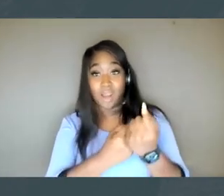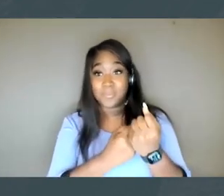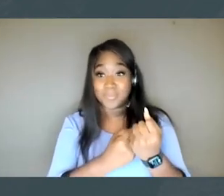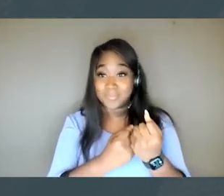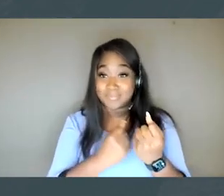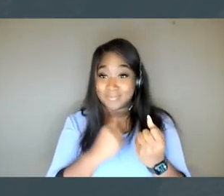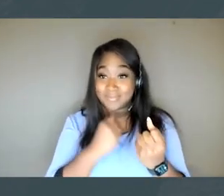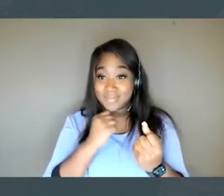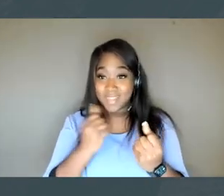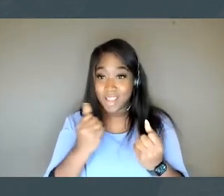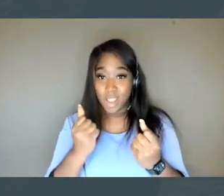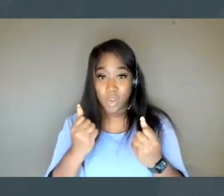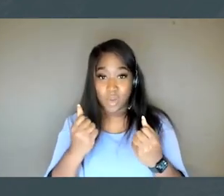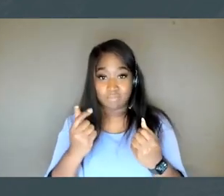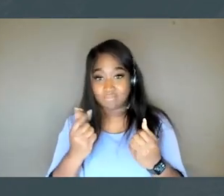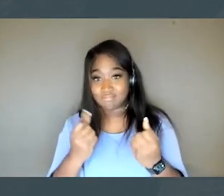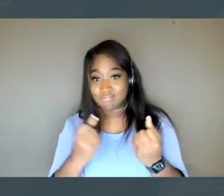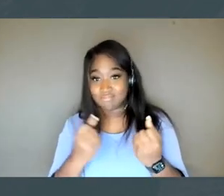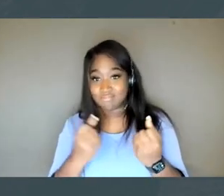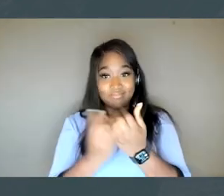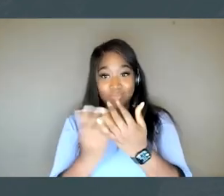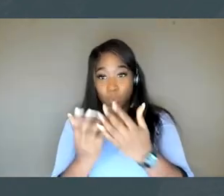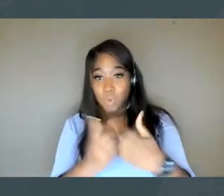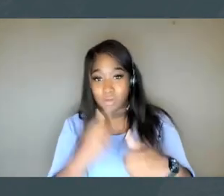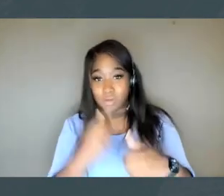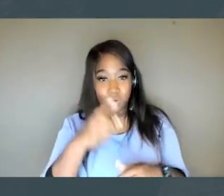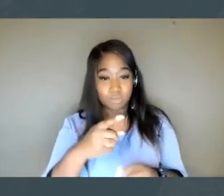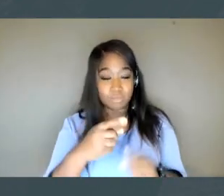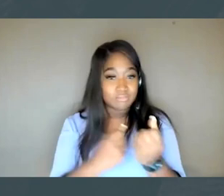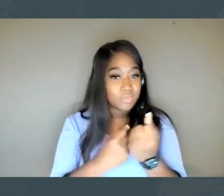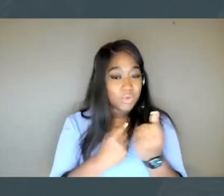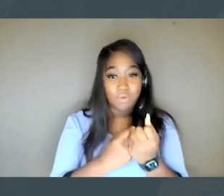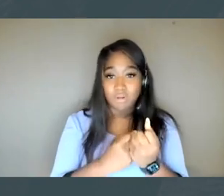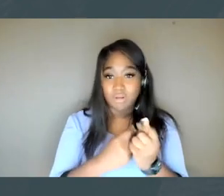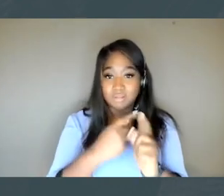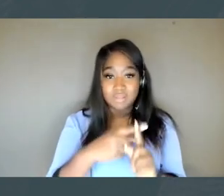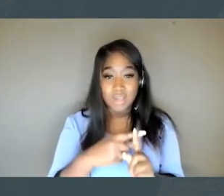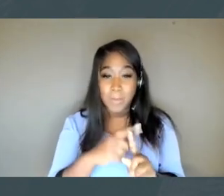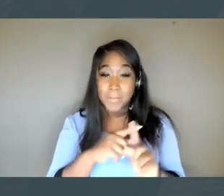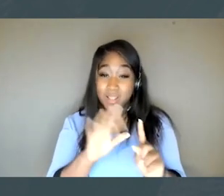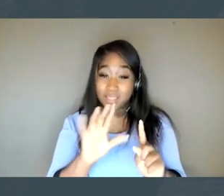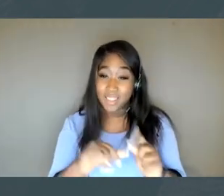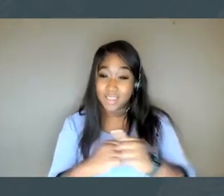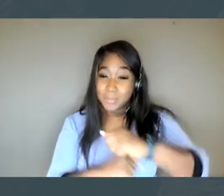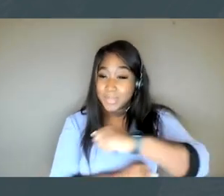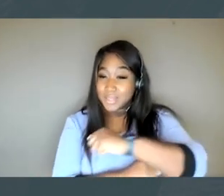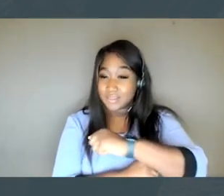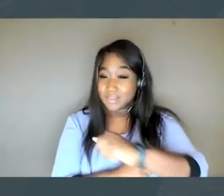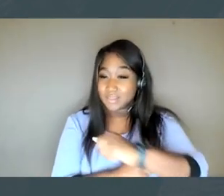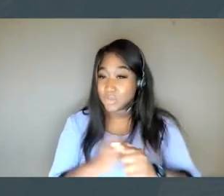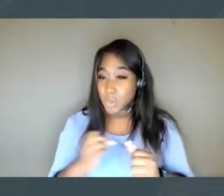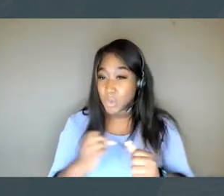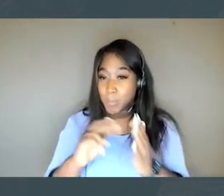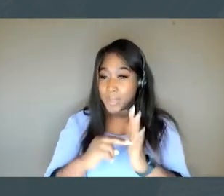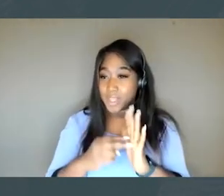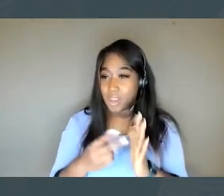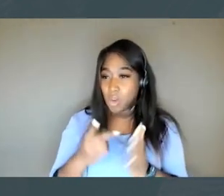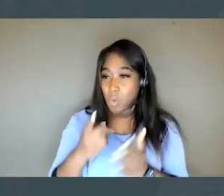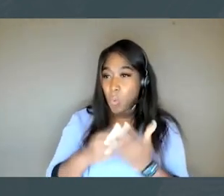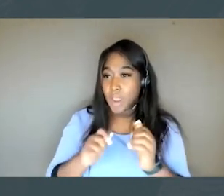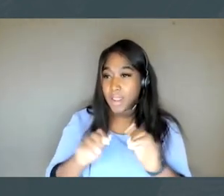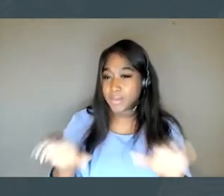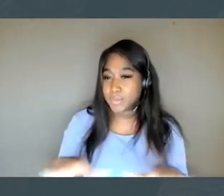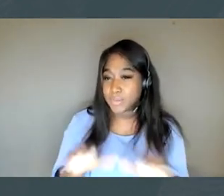That's the basis. So what can you do? What can you do? And I just want to echo that. I